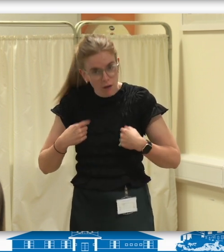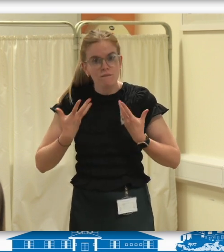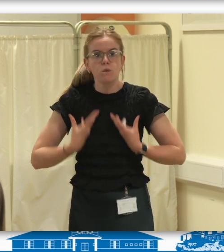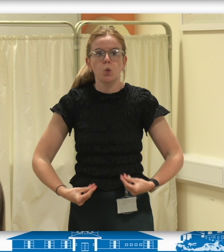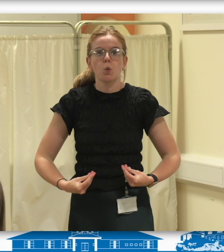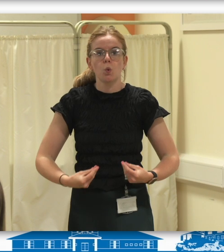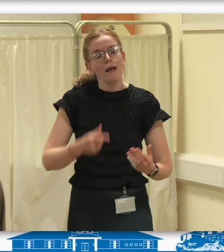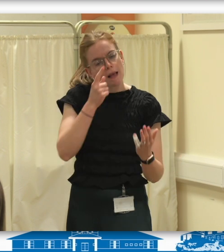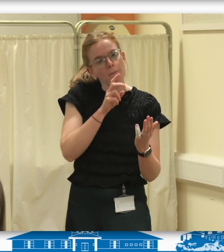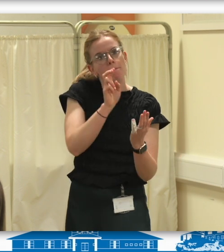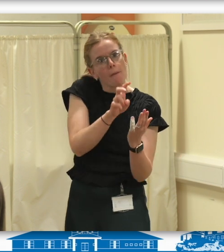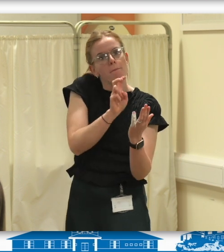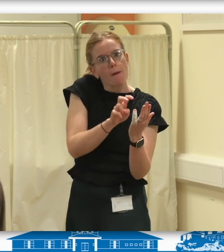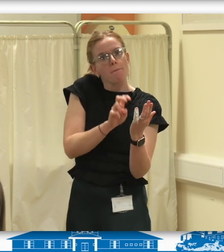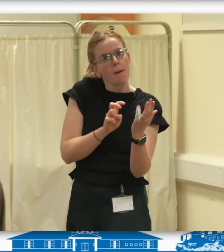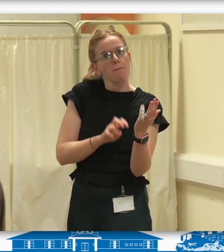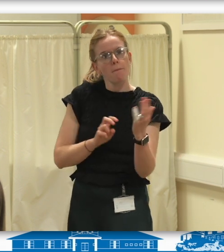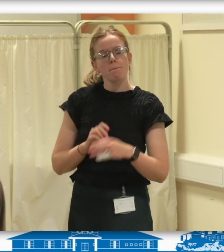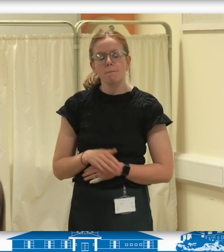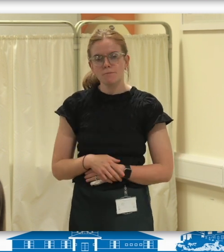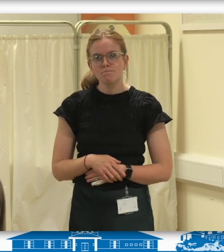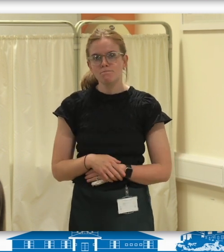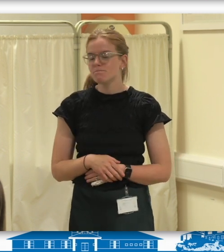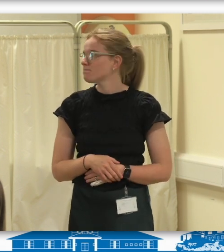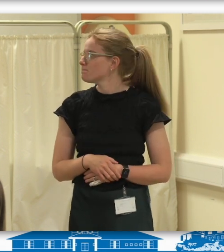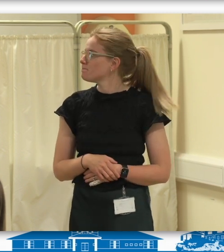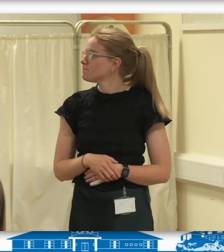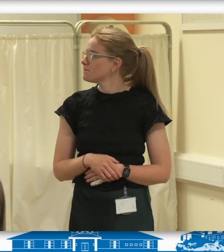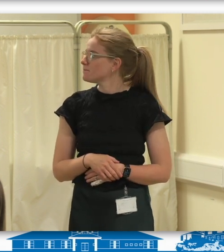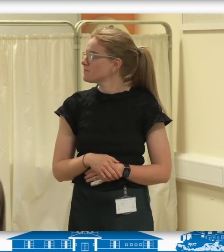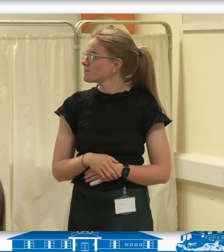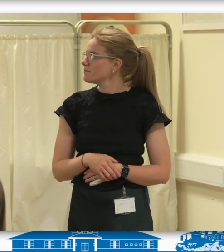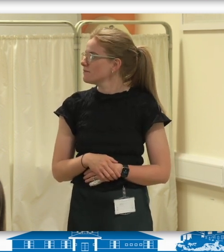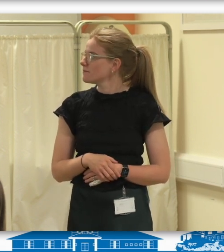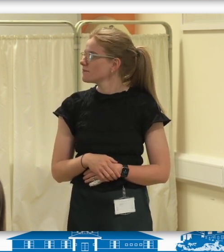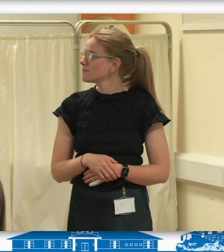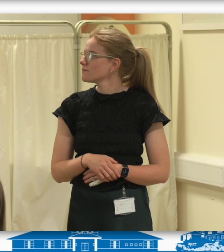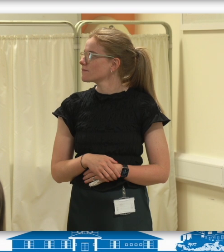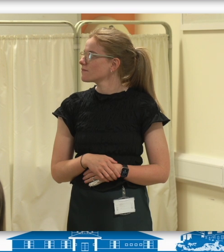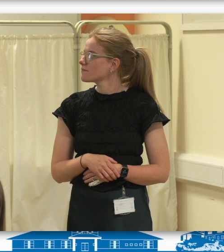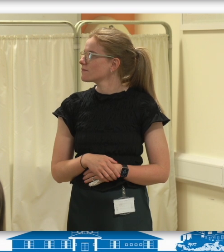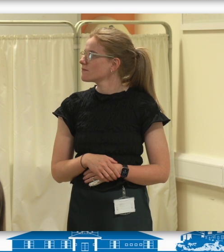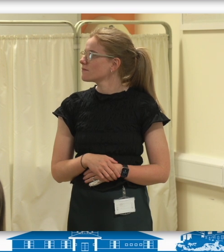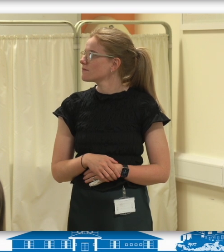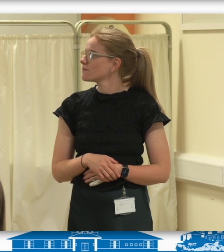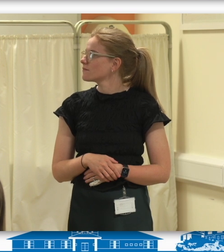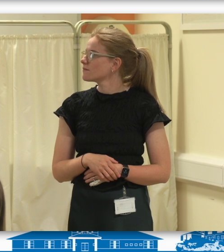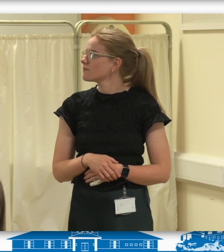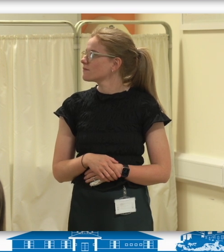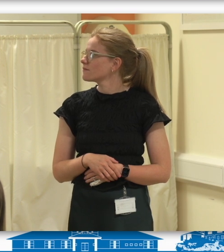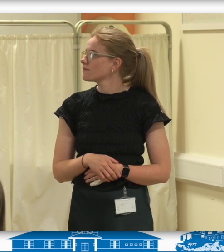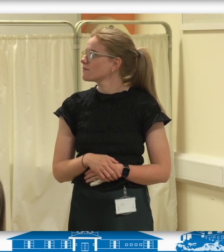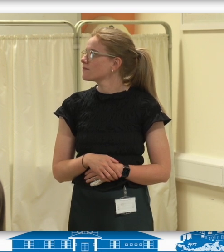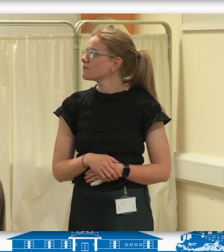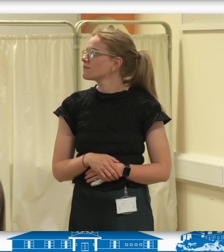Acceptance is of a lower... Sorry, I'll just scroll down. Don't want to miss anything out. Acceptance of a